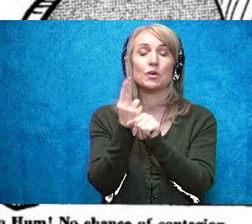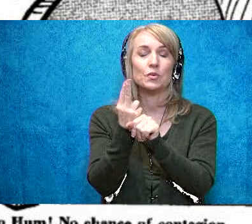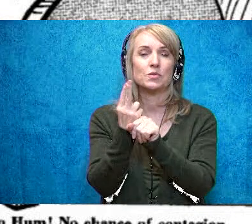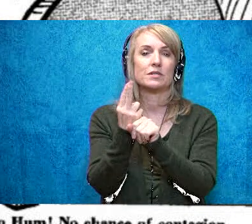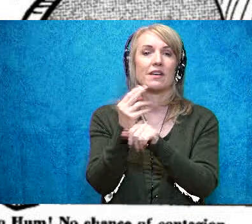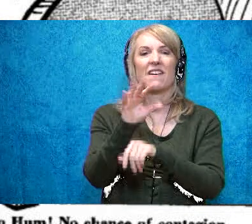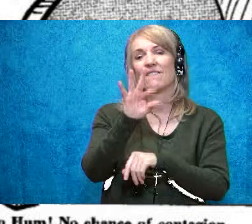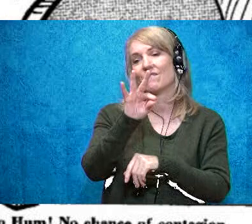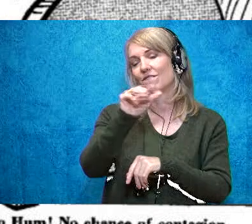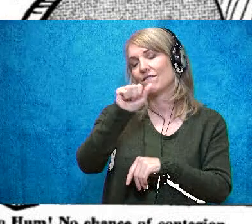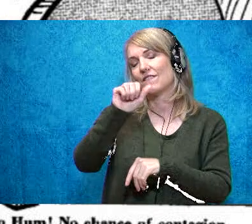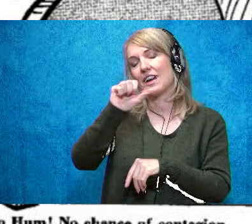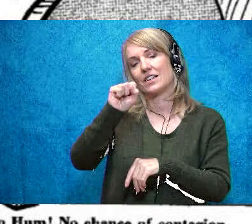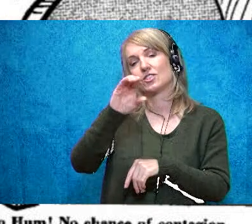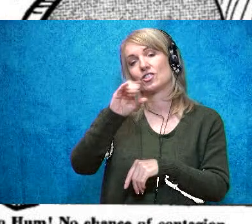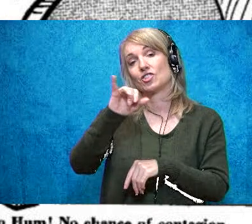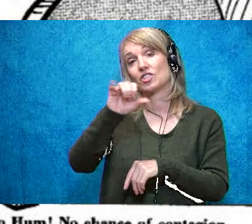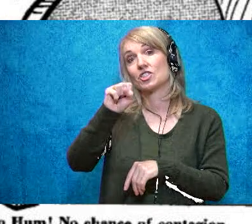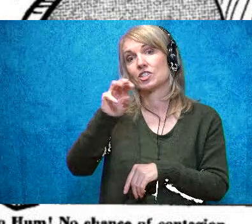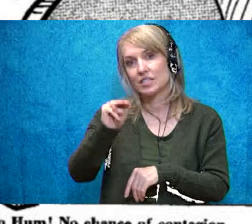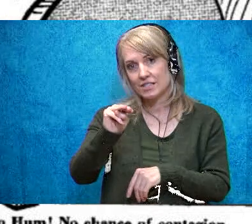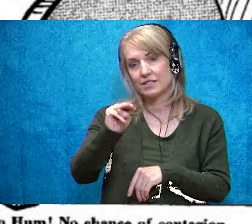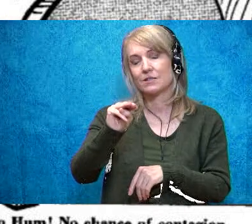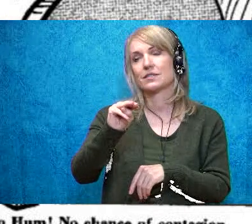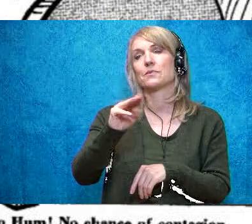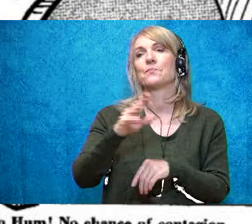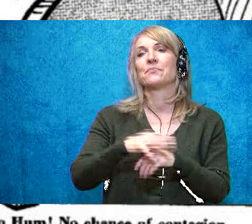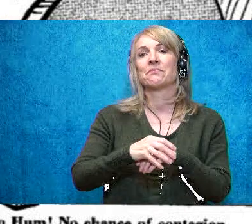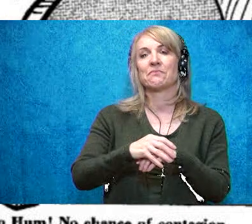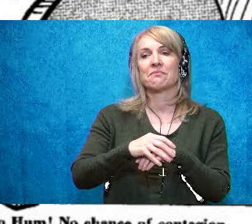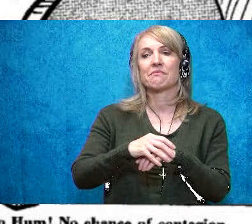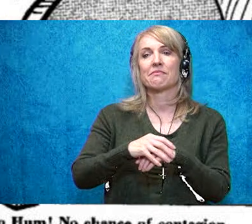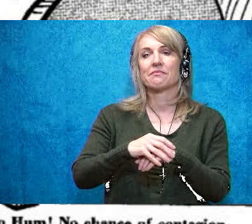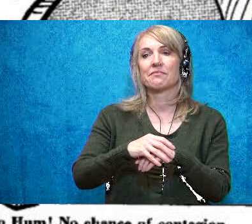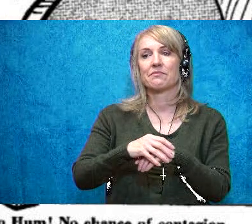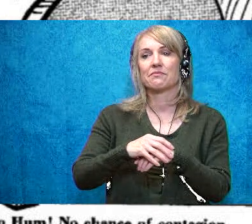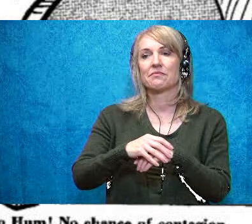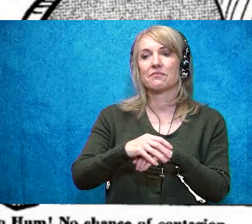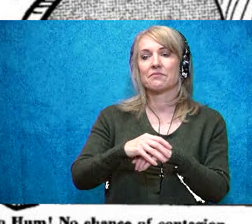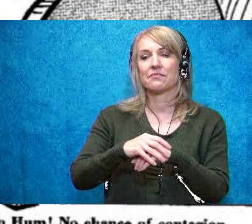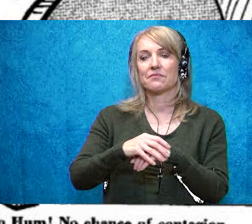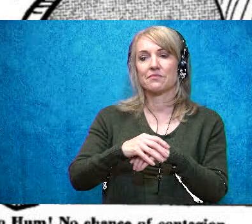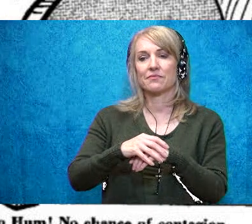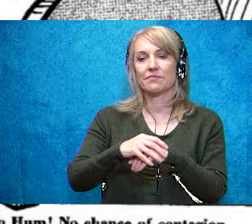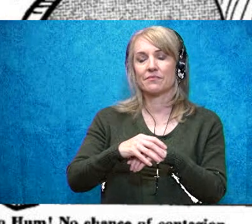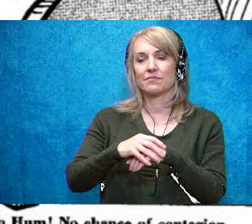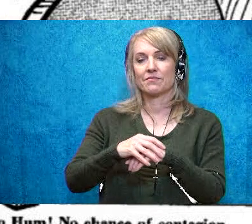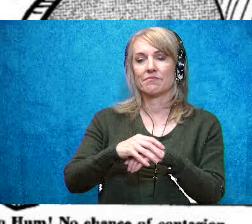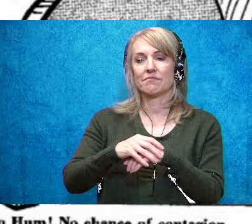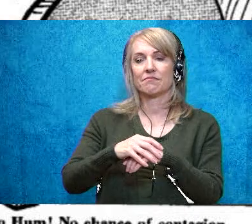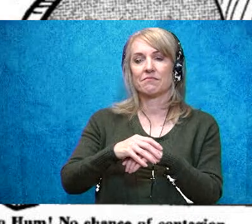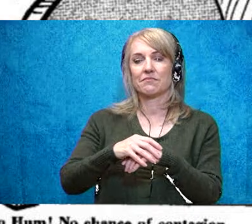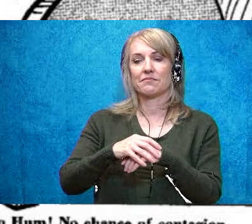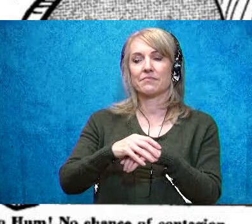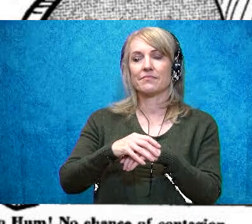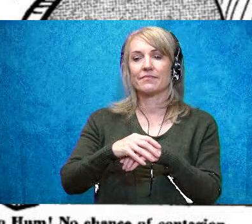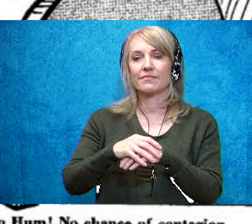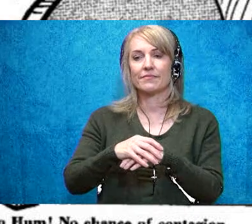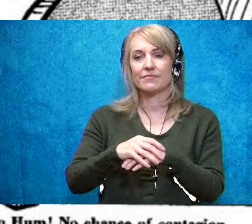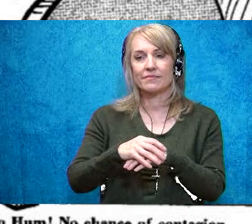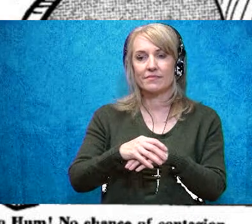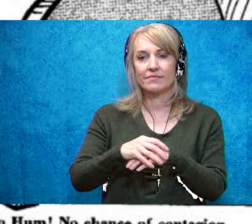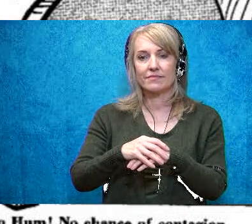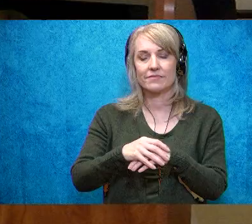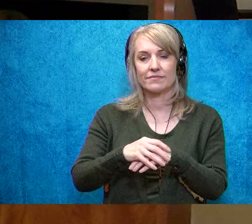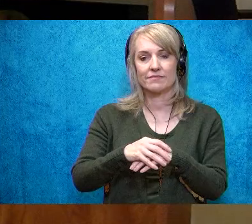talked about them. Italian mumps at the bottom of the screen. So what I would conclude, and hopefully you as well as you're looking at it with me, that these